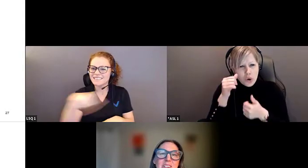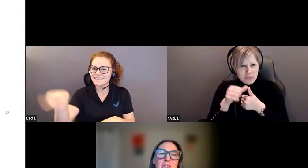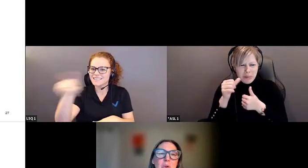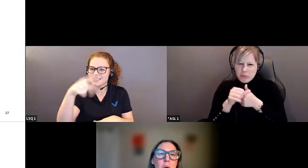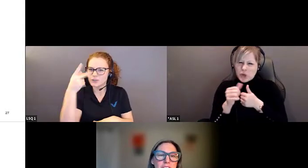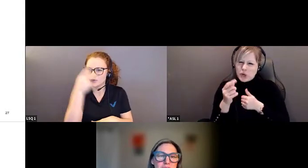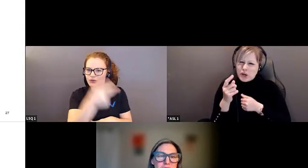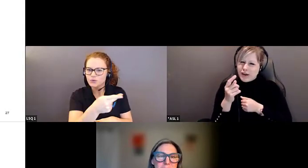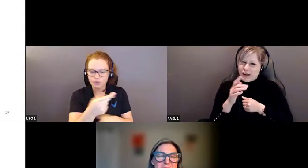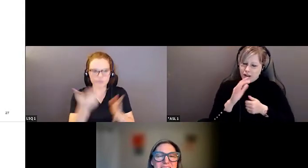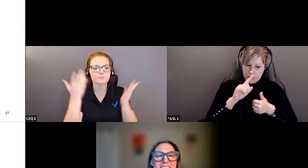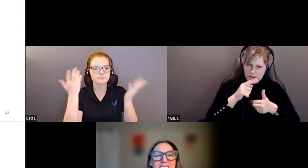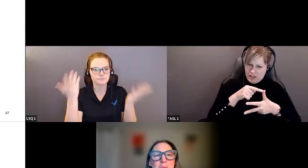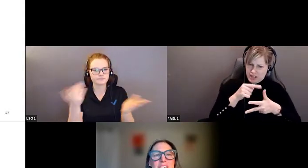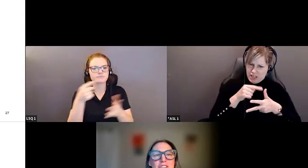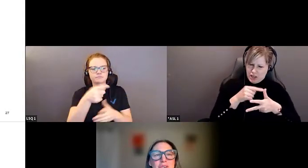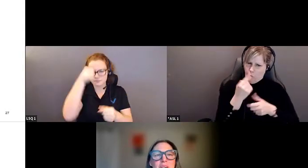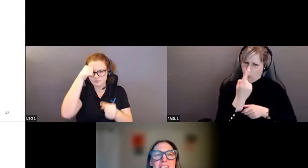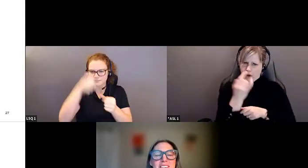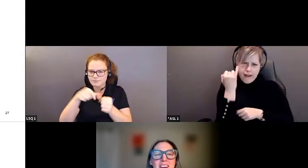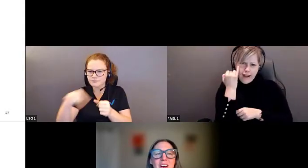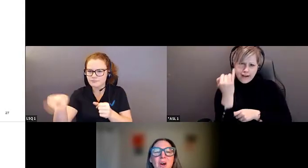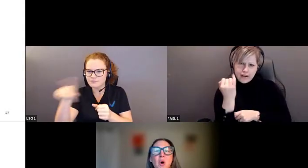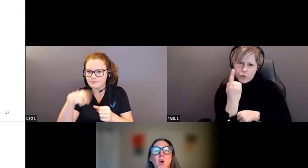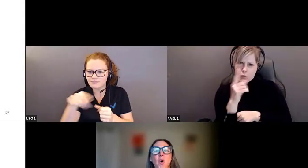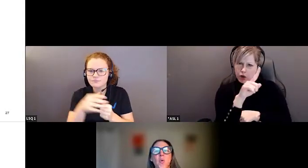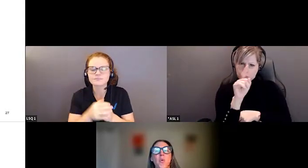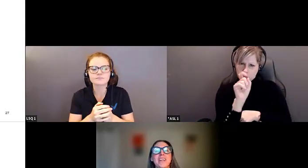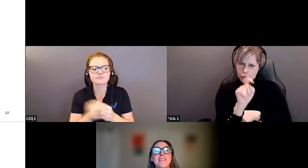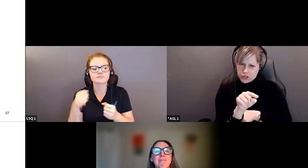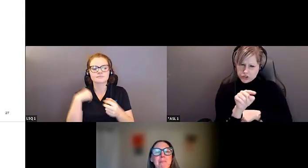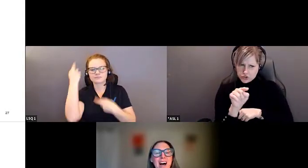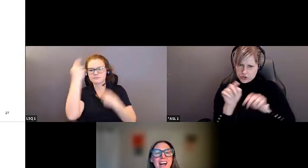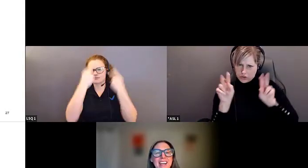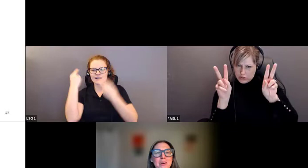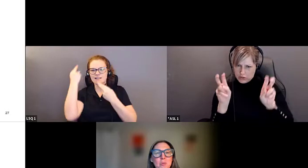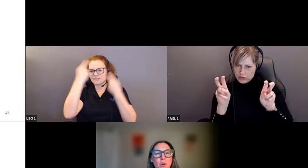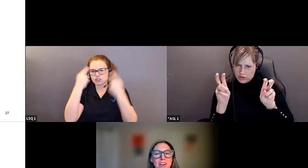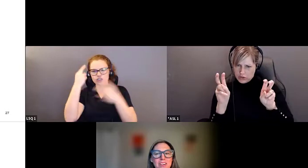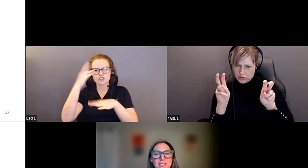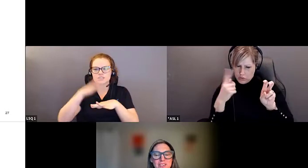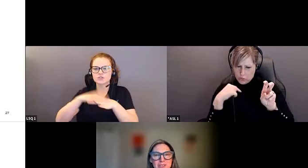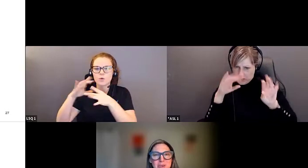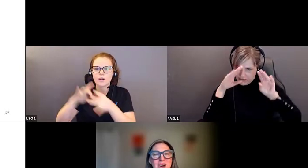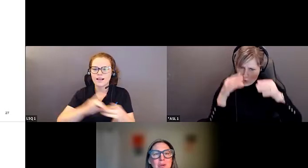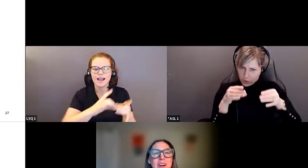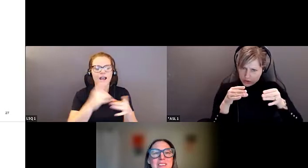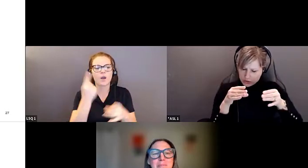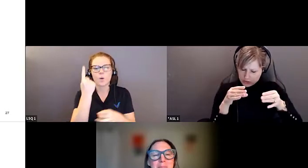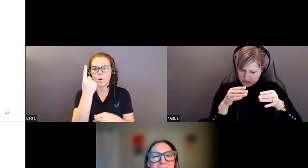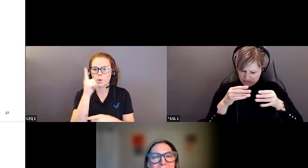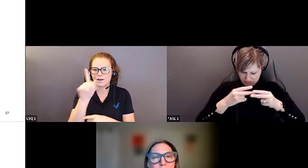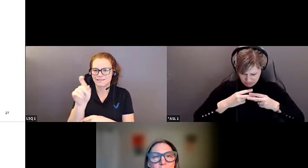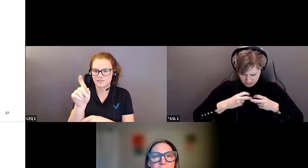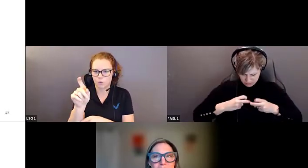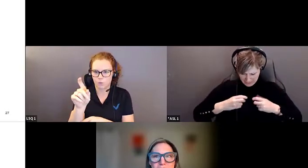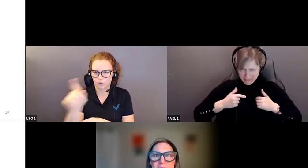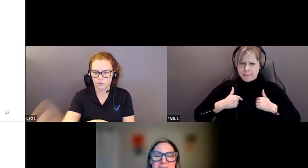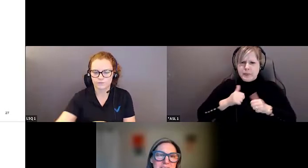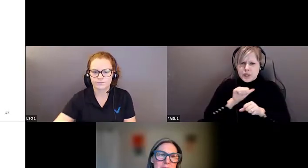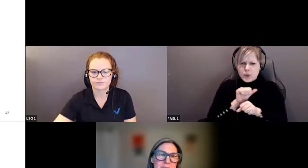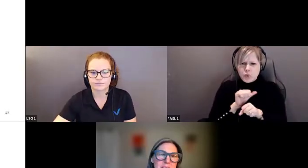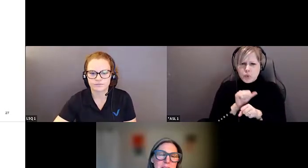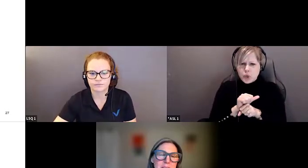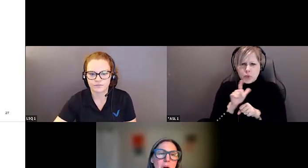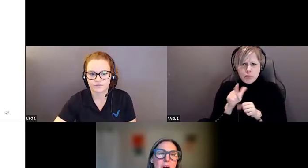a single question. And the question was, what is my work to do? What is my work to